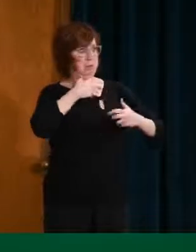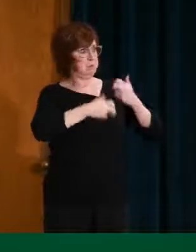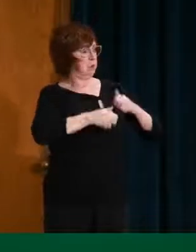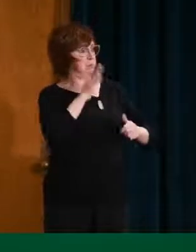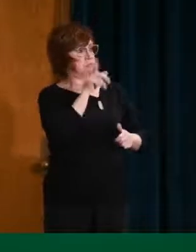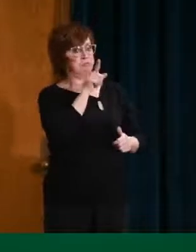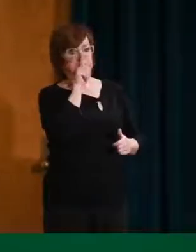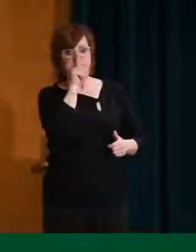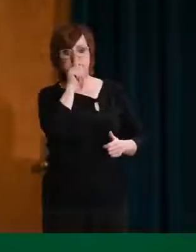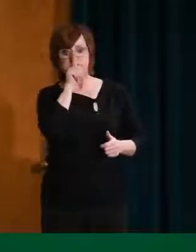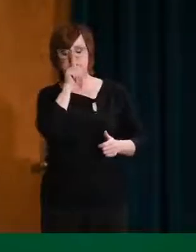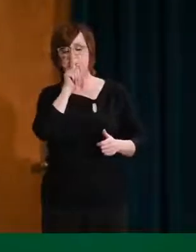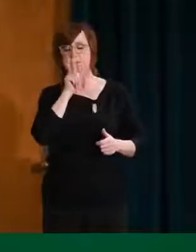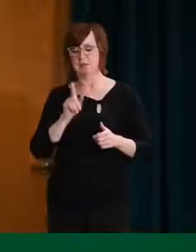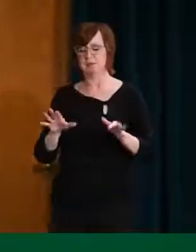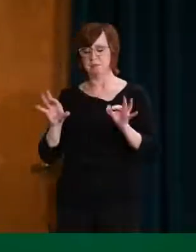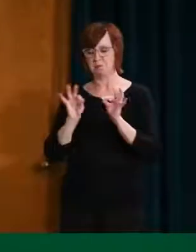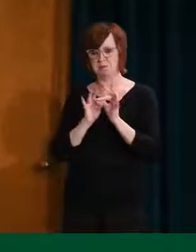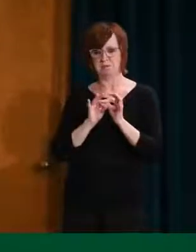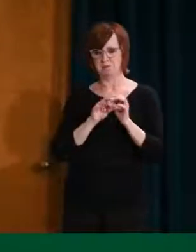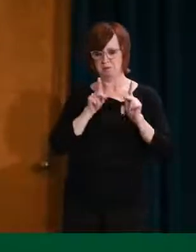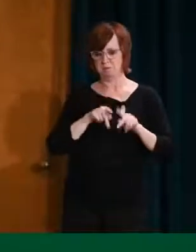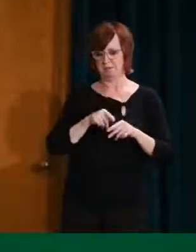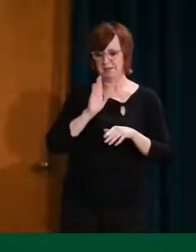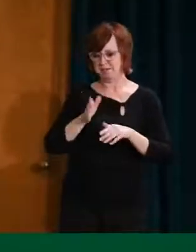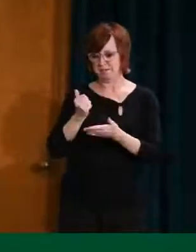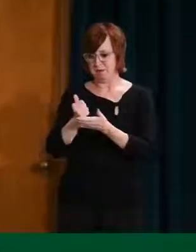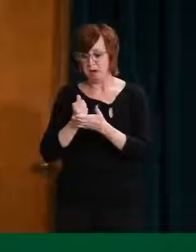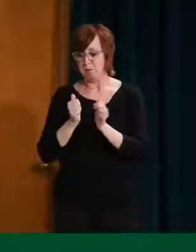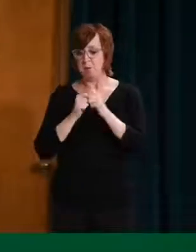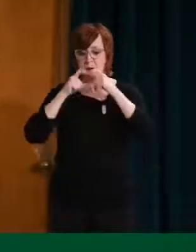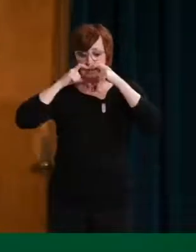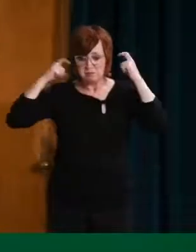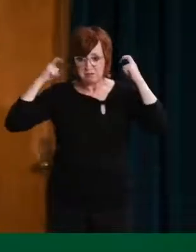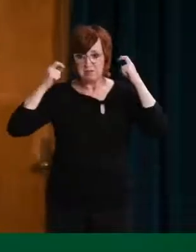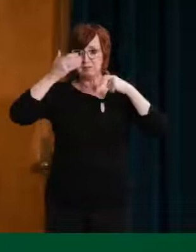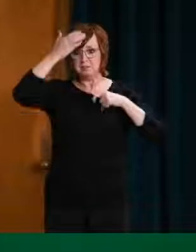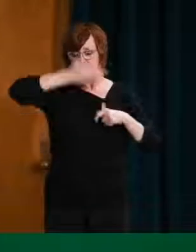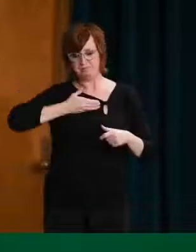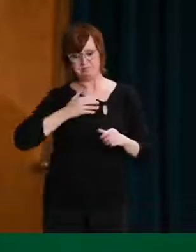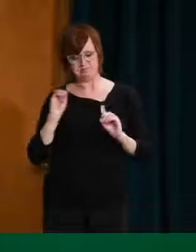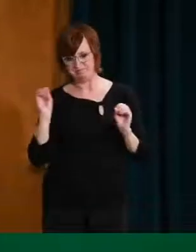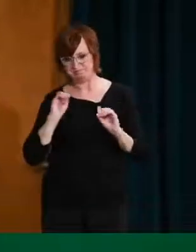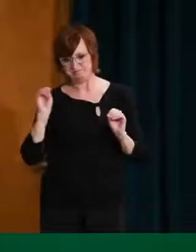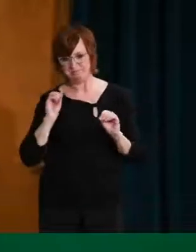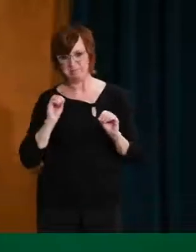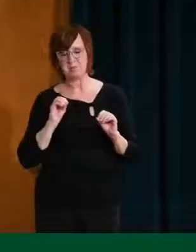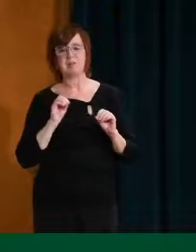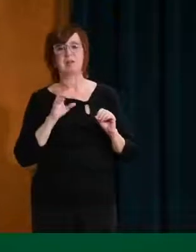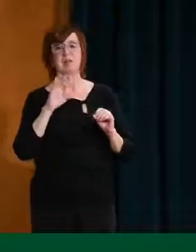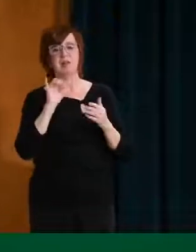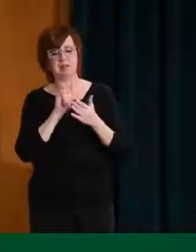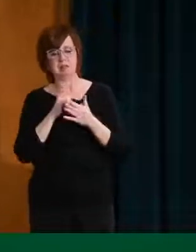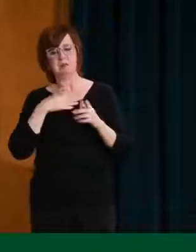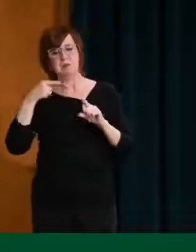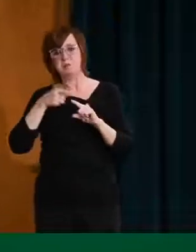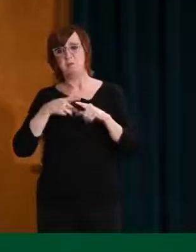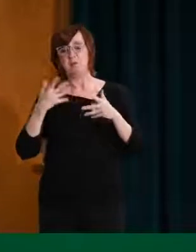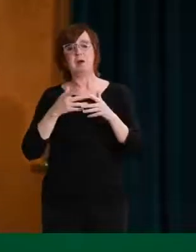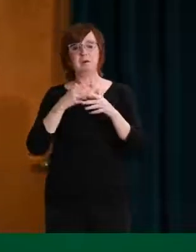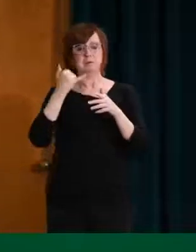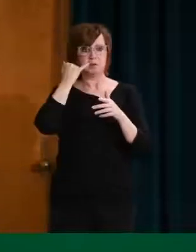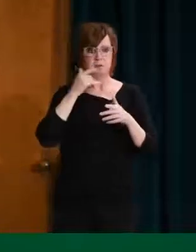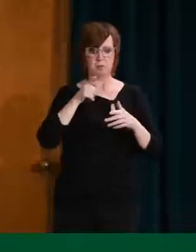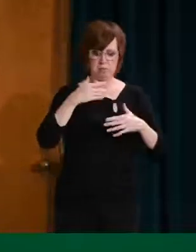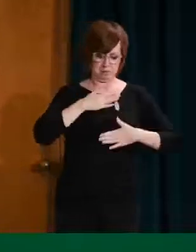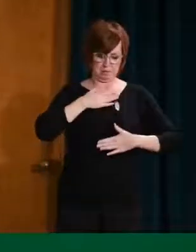can't just put on a mask if there's history of travel. If anyone has respiratory symptoms, they should call ahead before visiting a